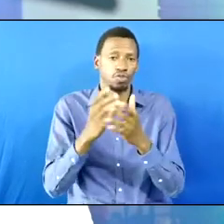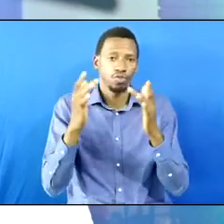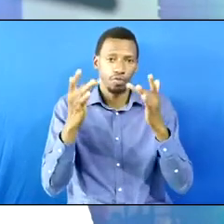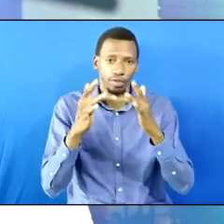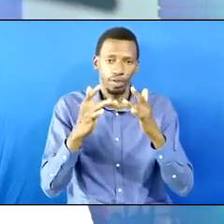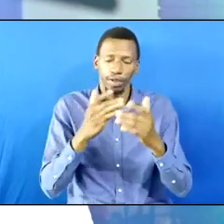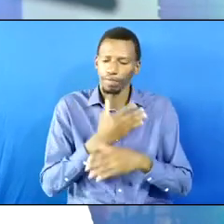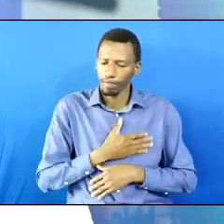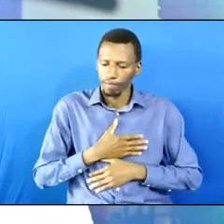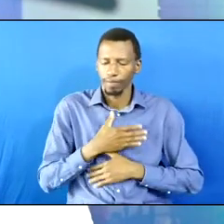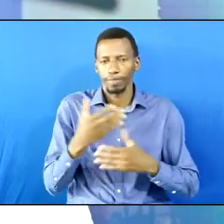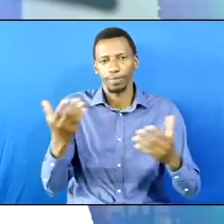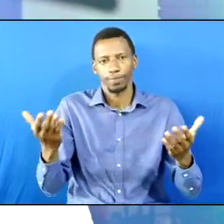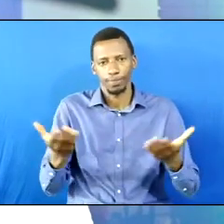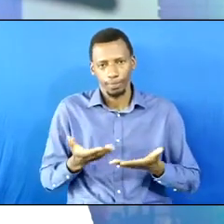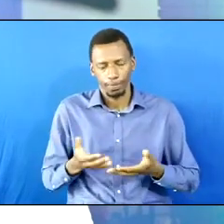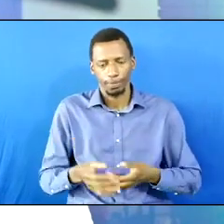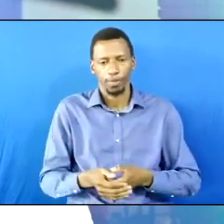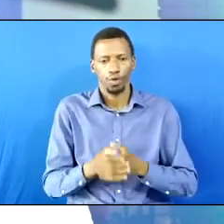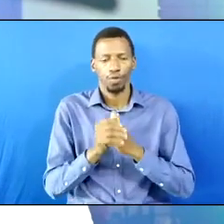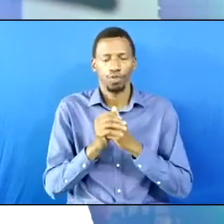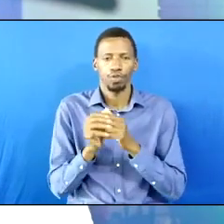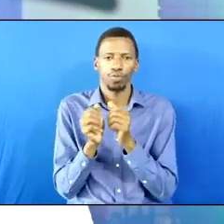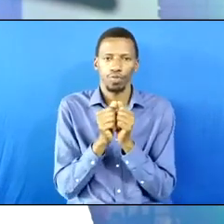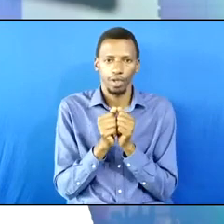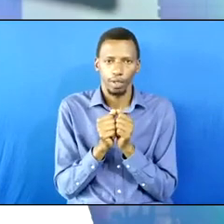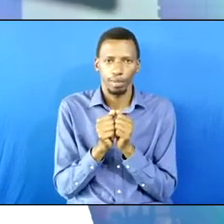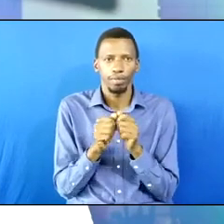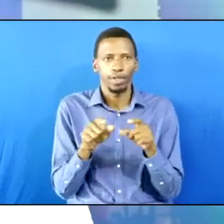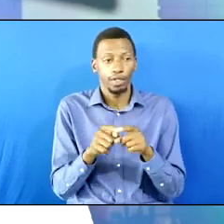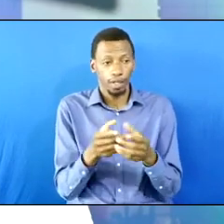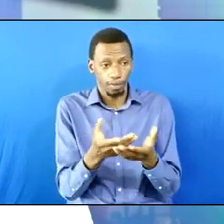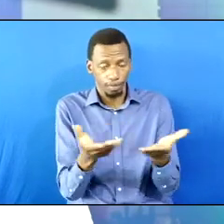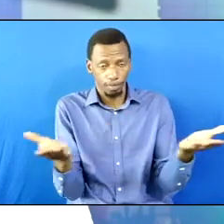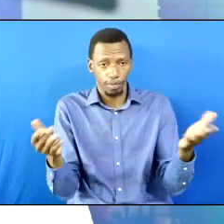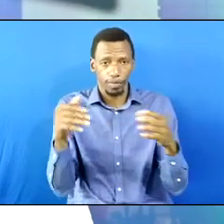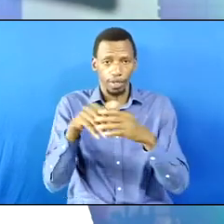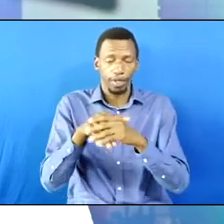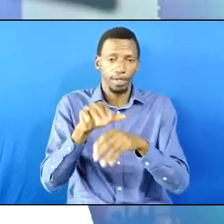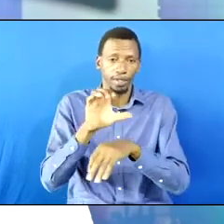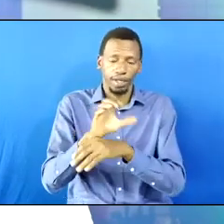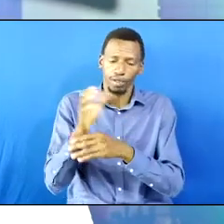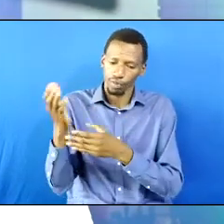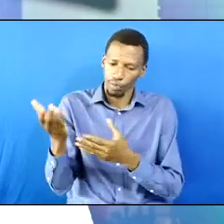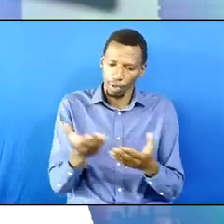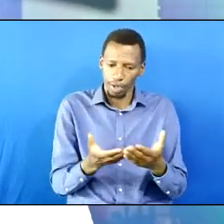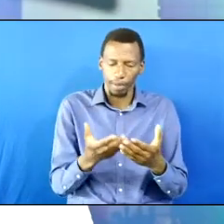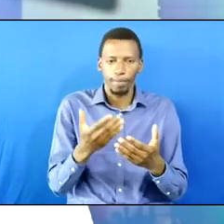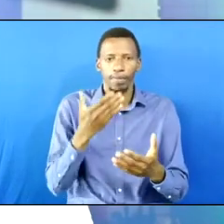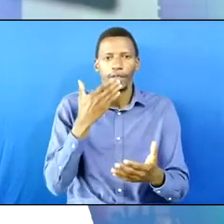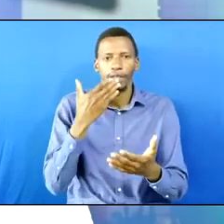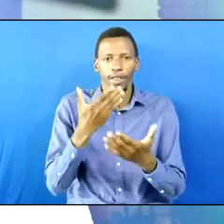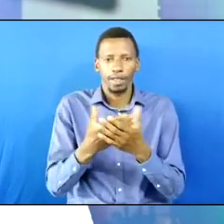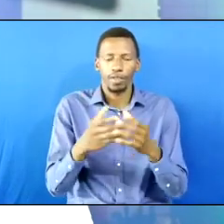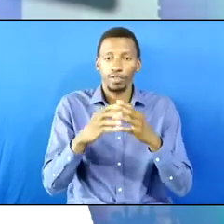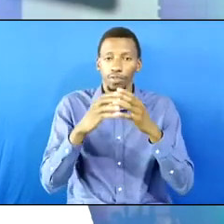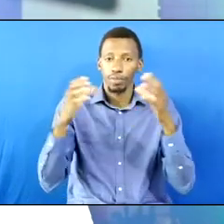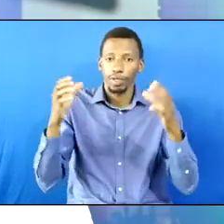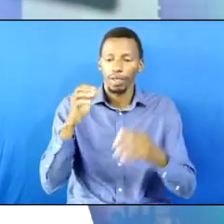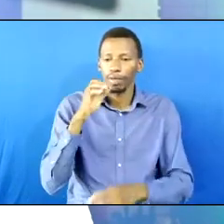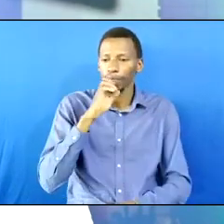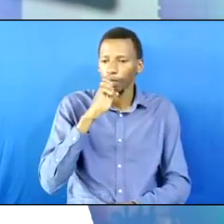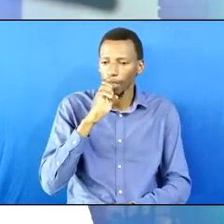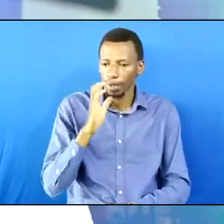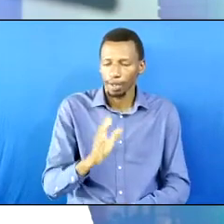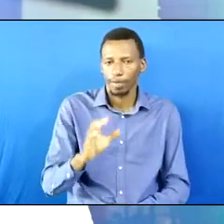worship together, as well as the physical church. Please welcome as we worship together. Thank you so much, Elder Opere, for the